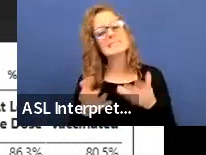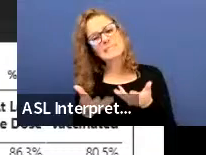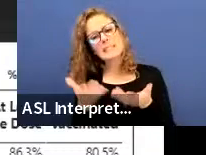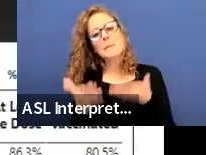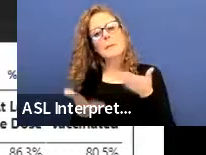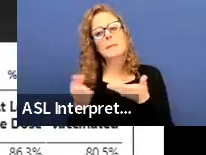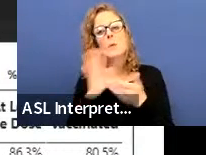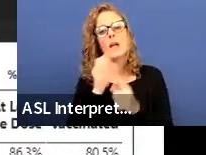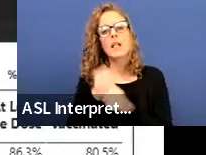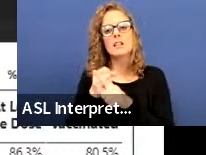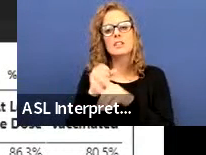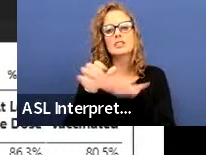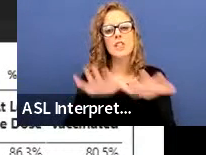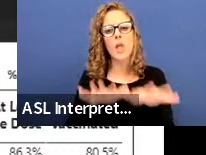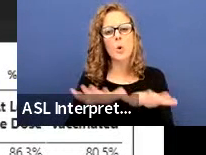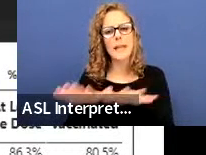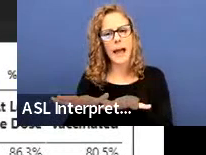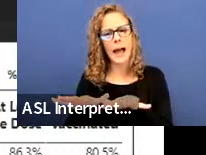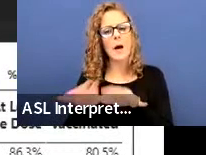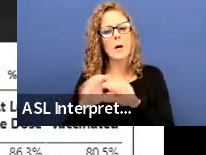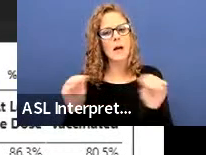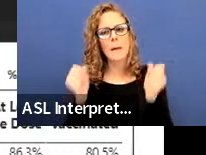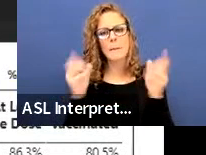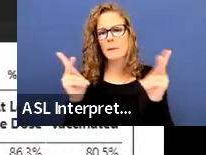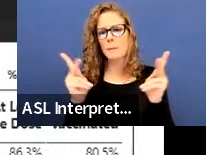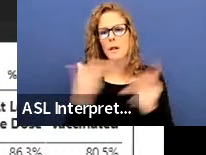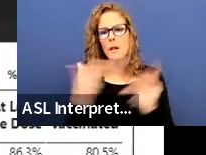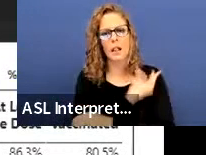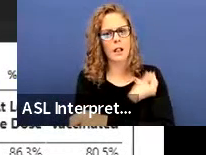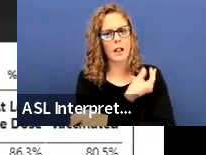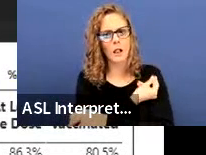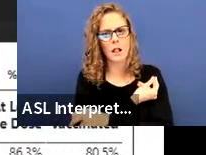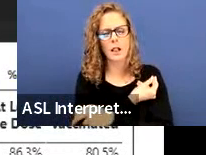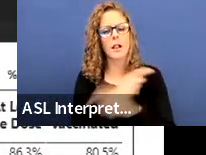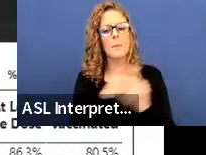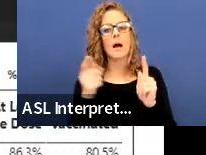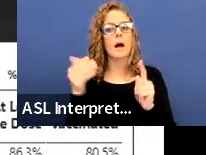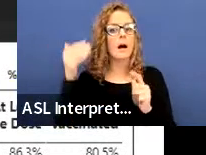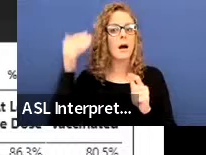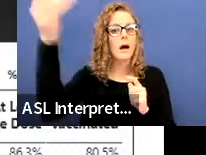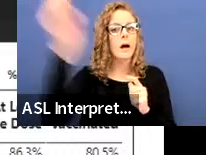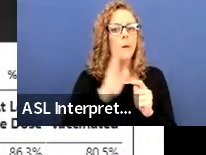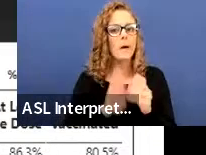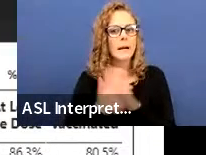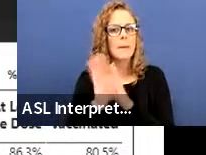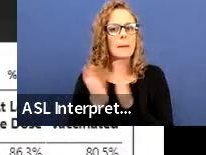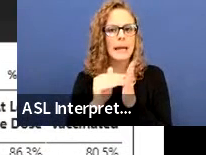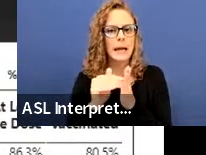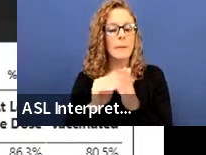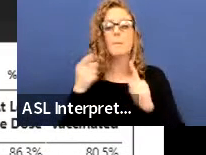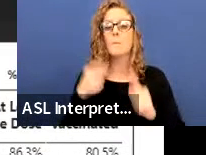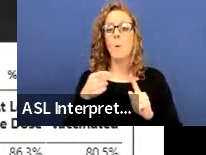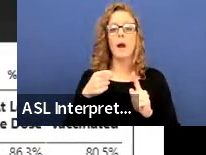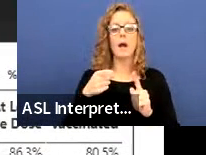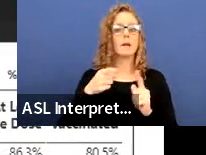We should be prepared for that. But nevertheless, overall progress is good. Next slide.